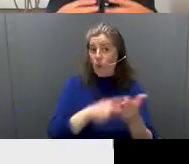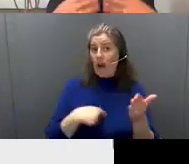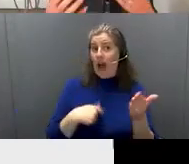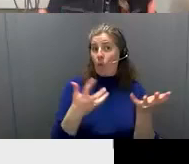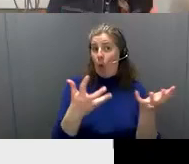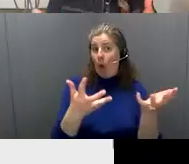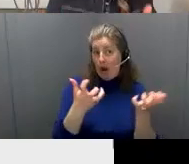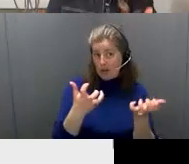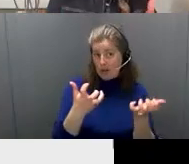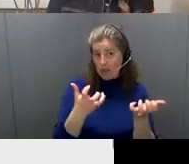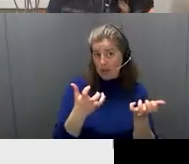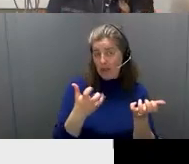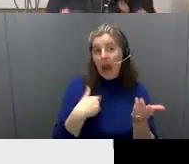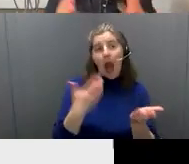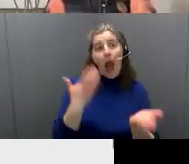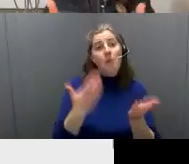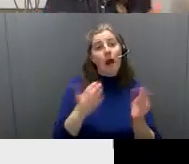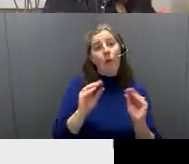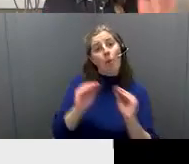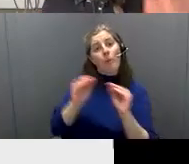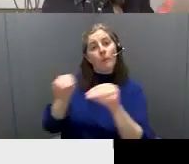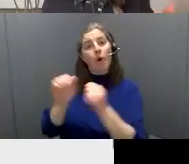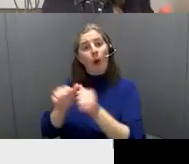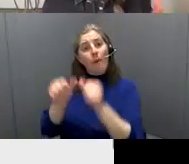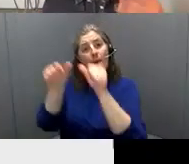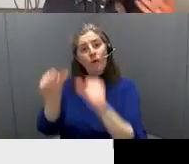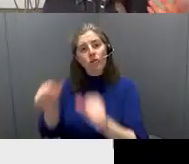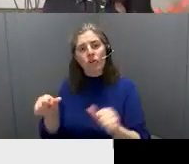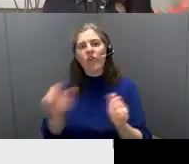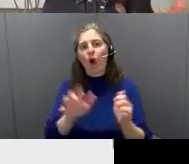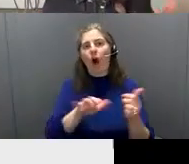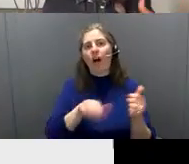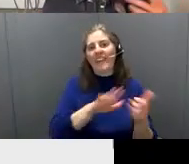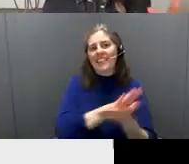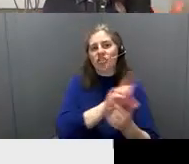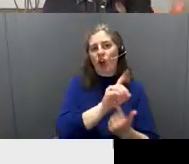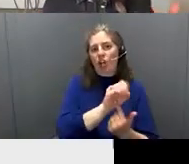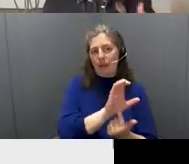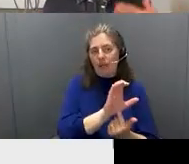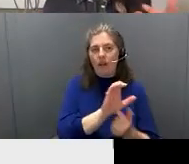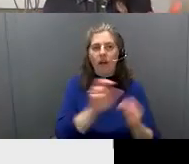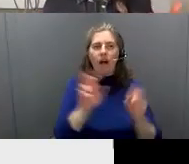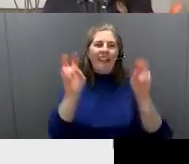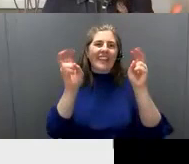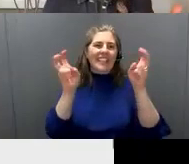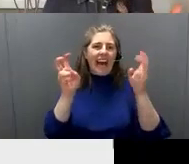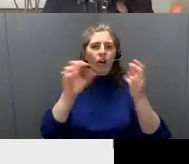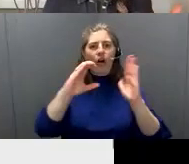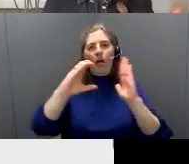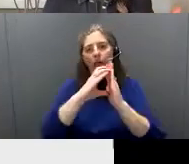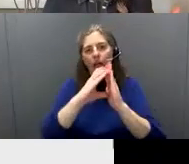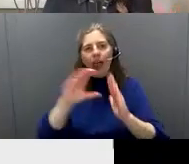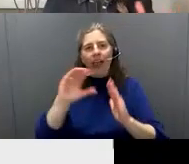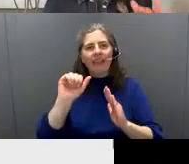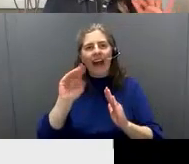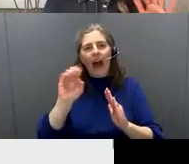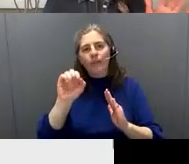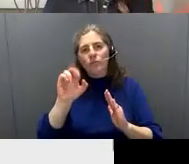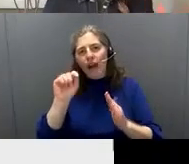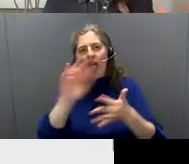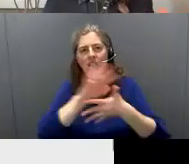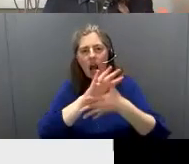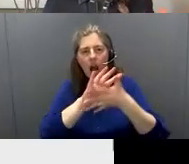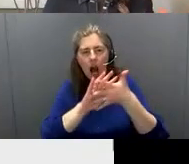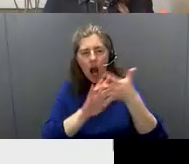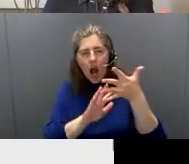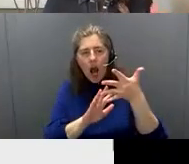that I might want to put on my poster, I have them here. The title, the abstract, all of the juicy details. And